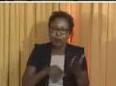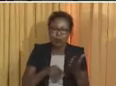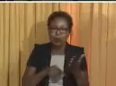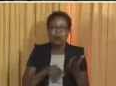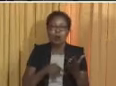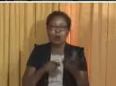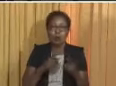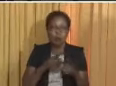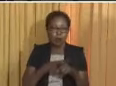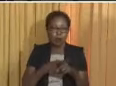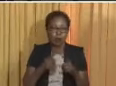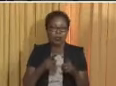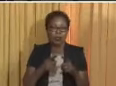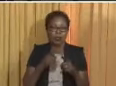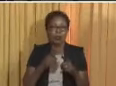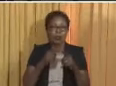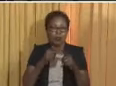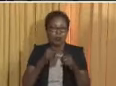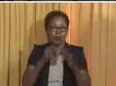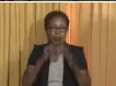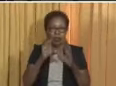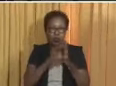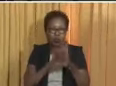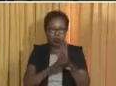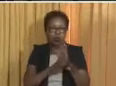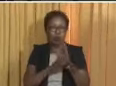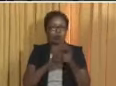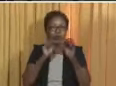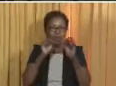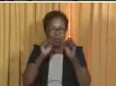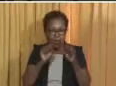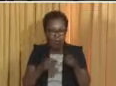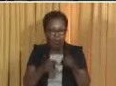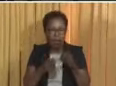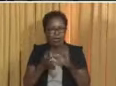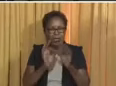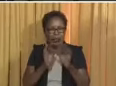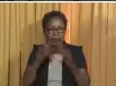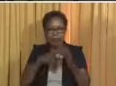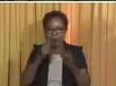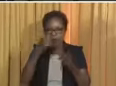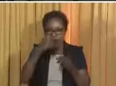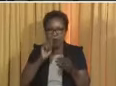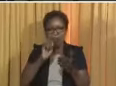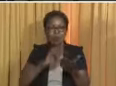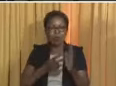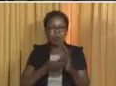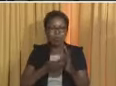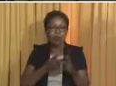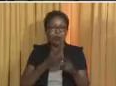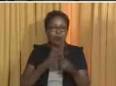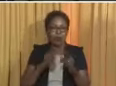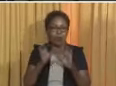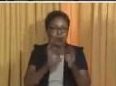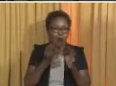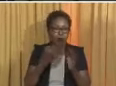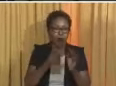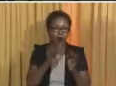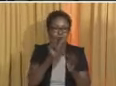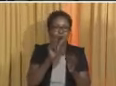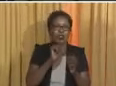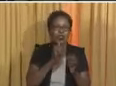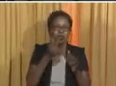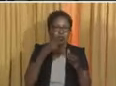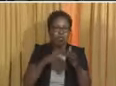the body of the Constitution to interpret an appropriate meaning to them. However, interpretation of words not in the Constitution